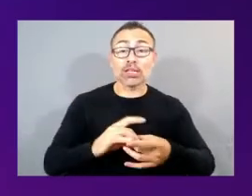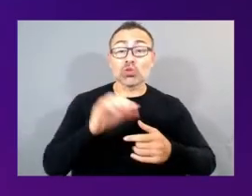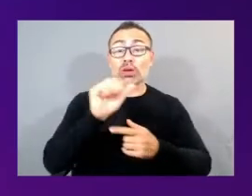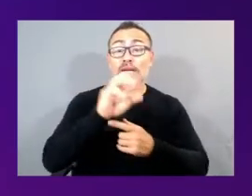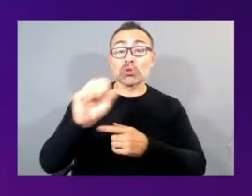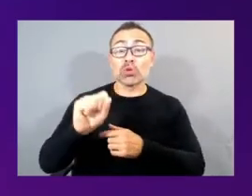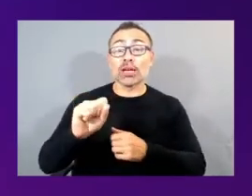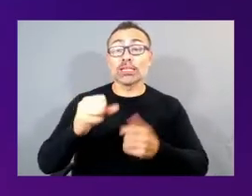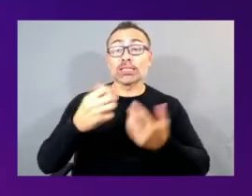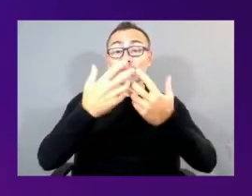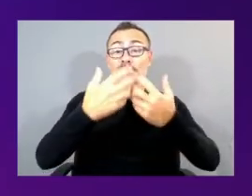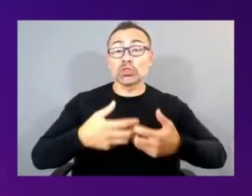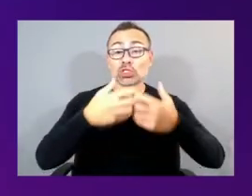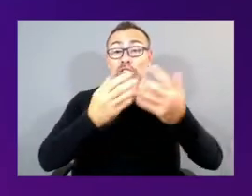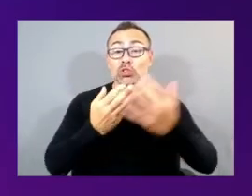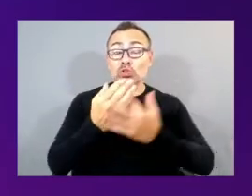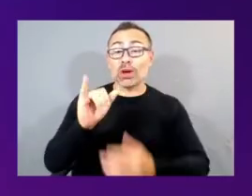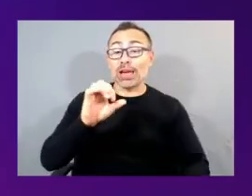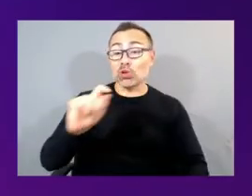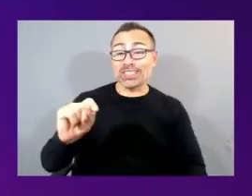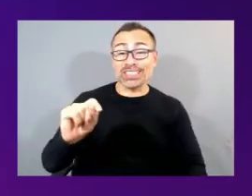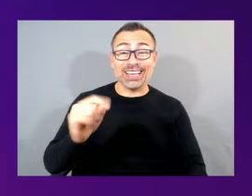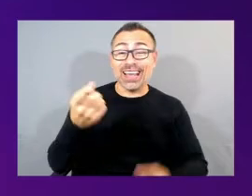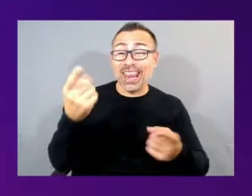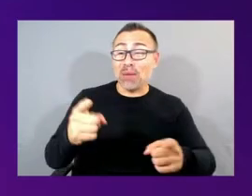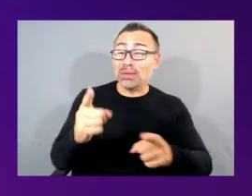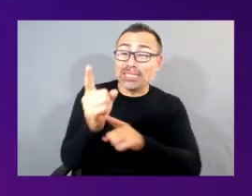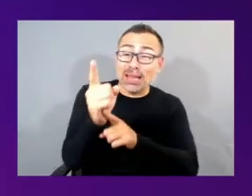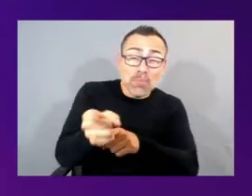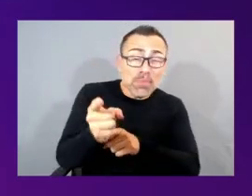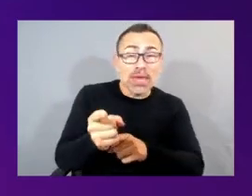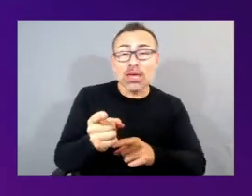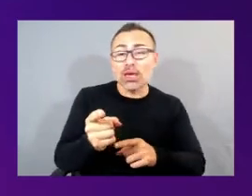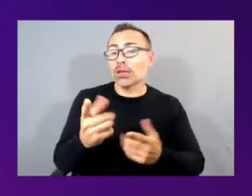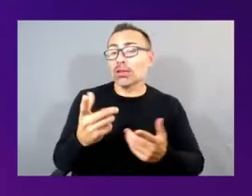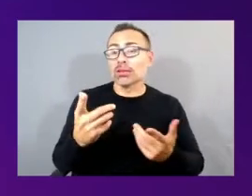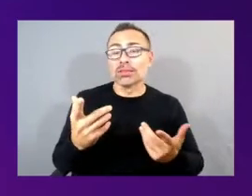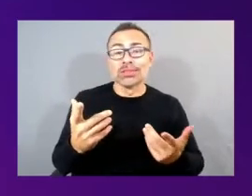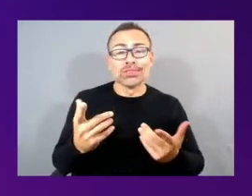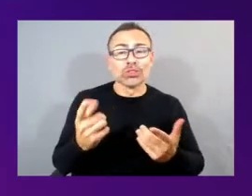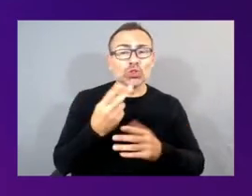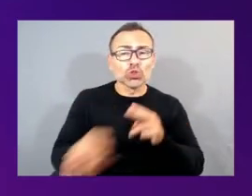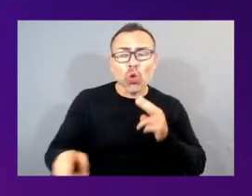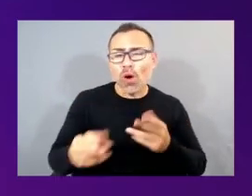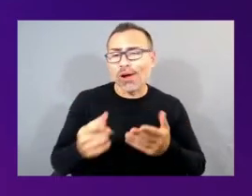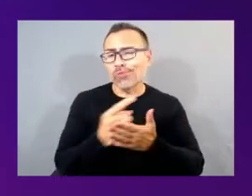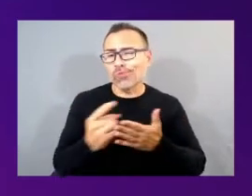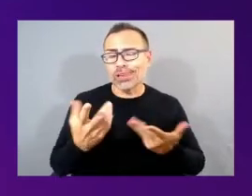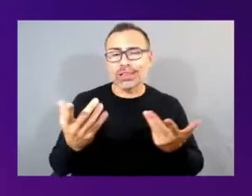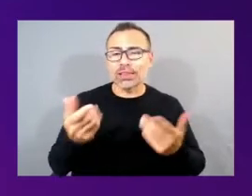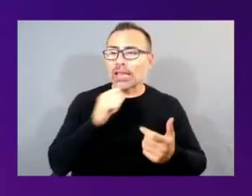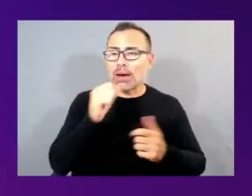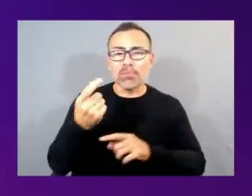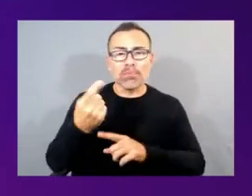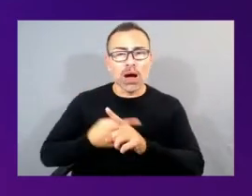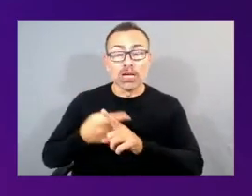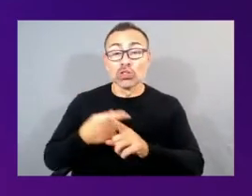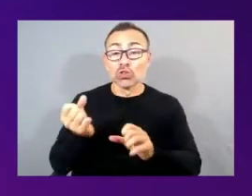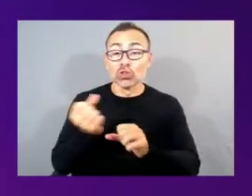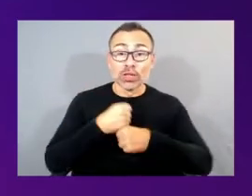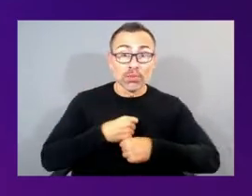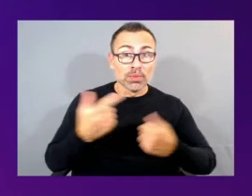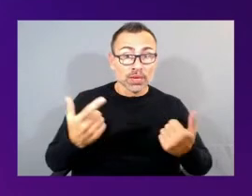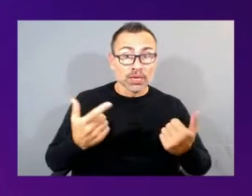minutes instead of weeks or months. So that makes it the ideal solution for a proof of concept and to just prove value